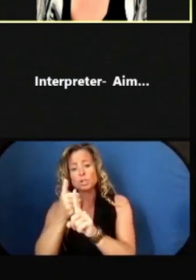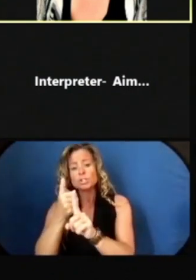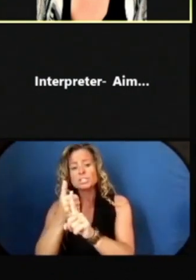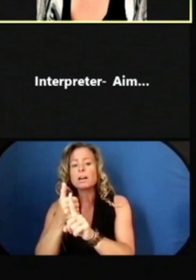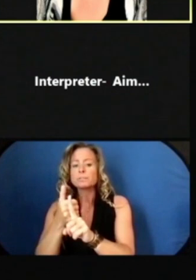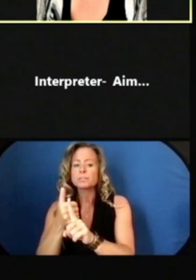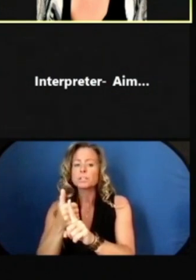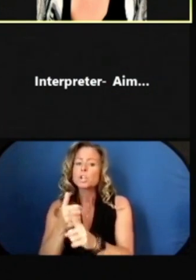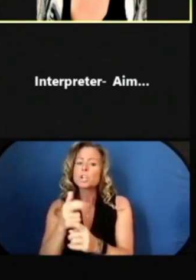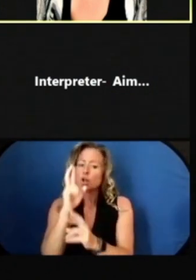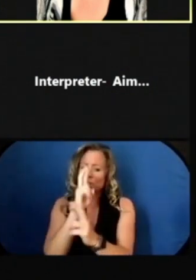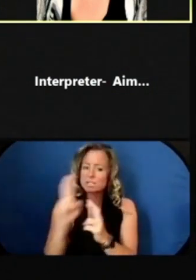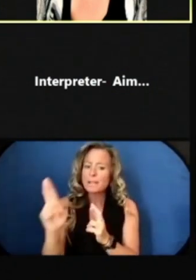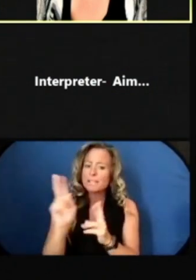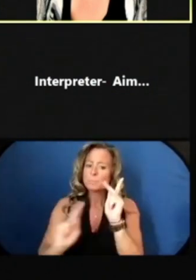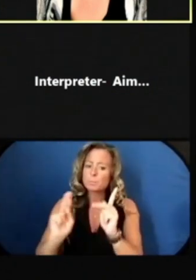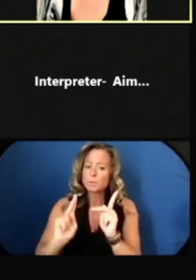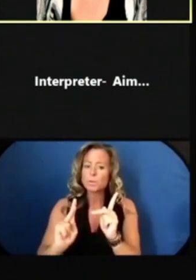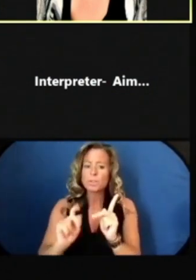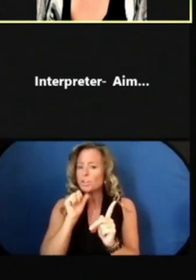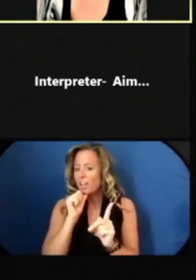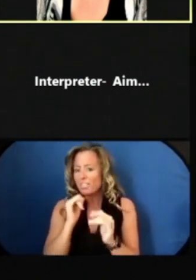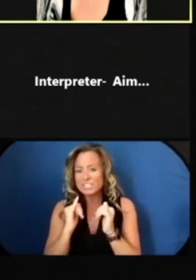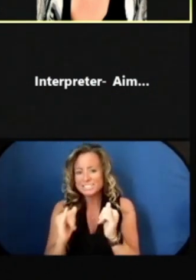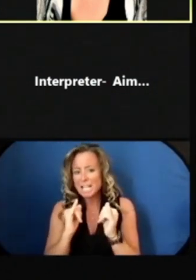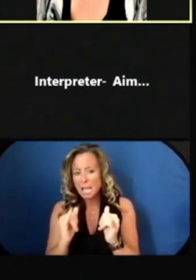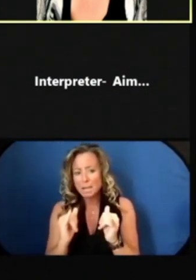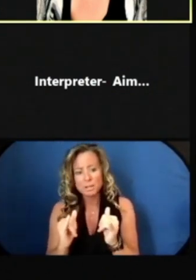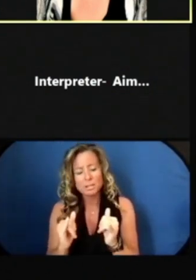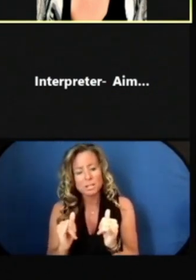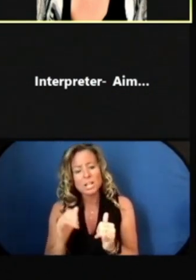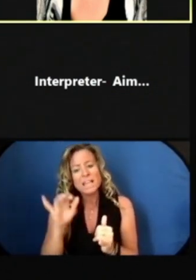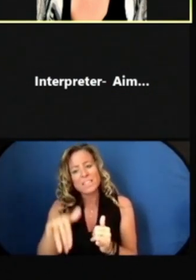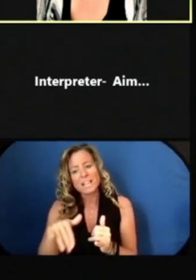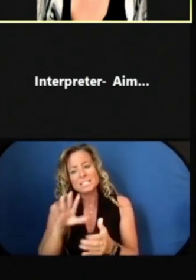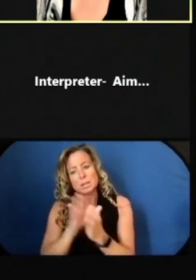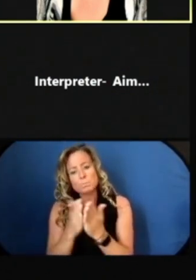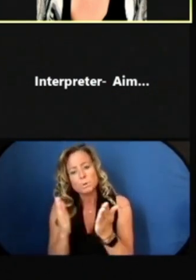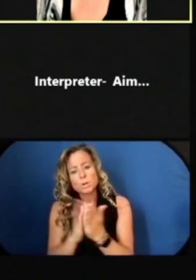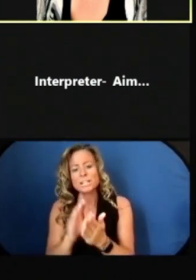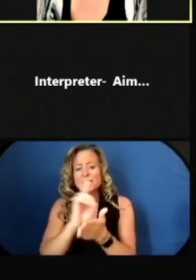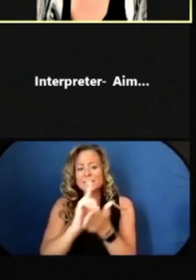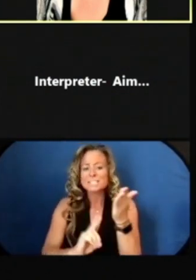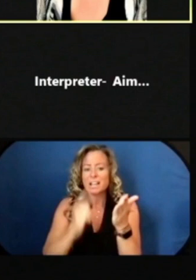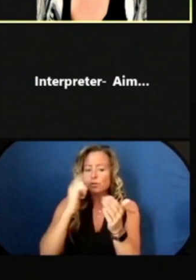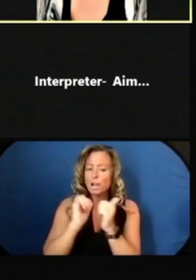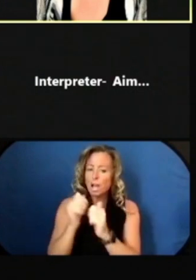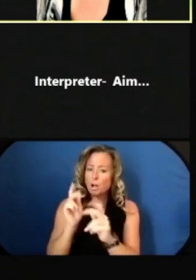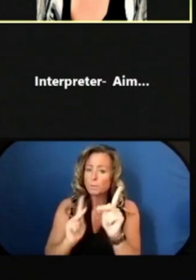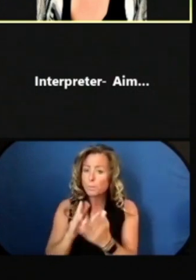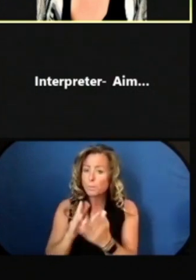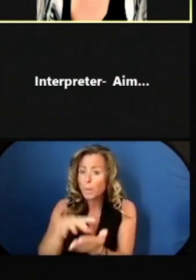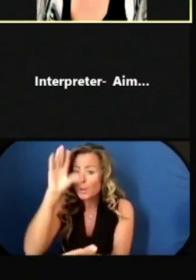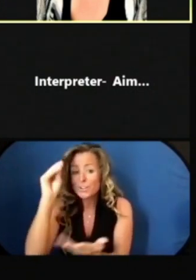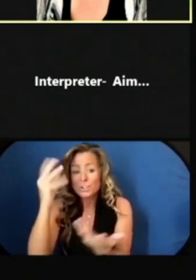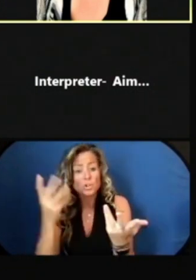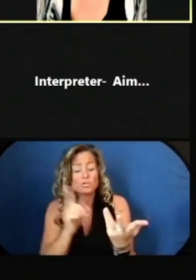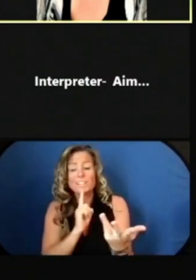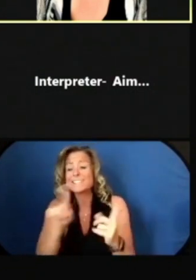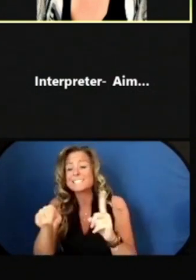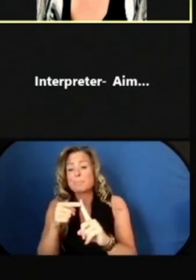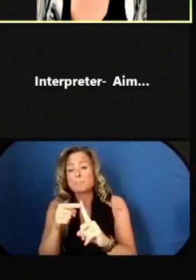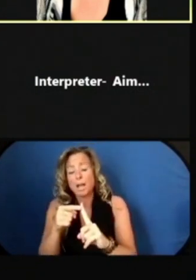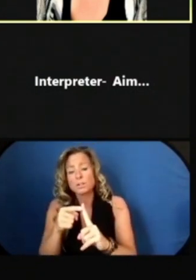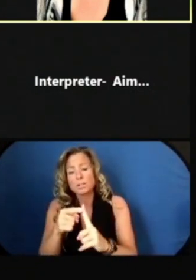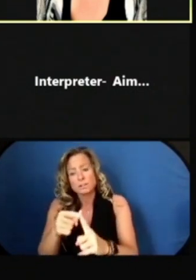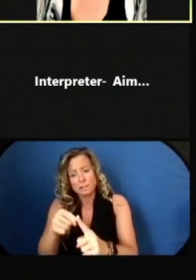book, and I just feel like that's so true. It's not about us when we're creating this material. It's about the end user.